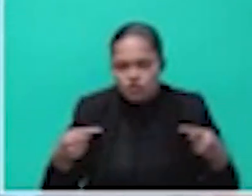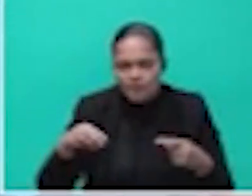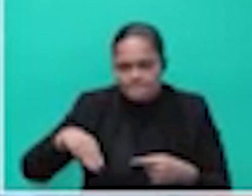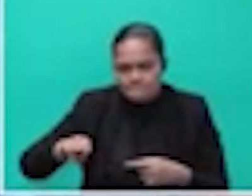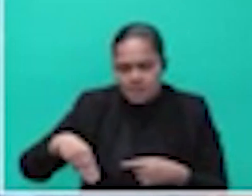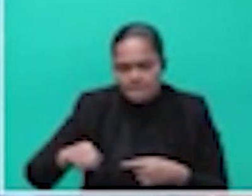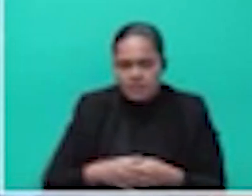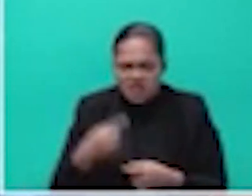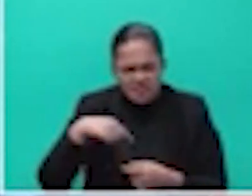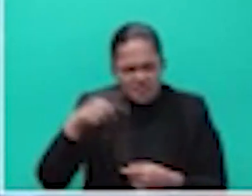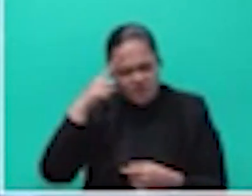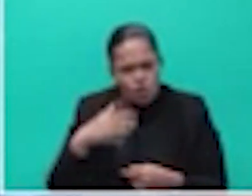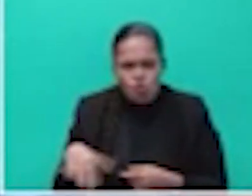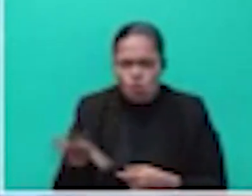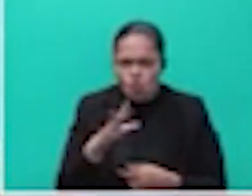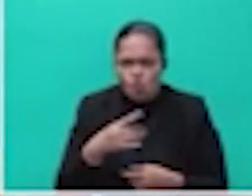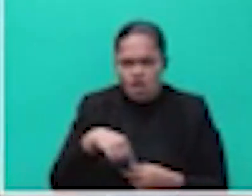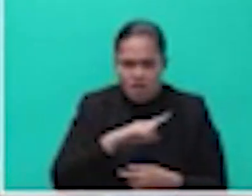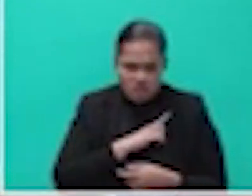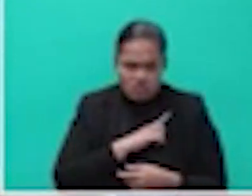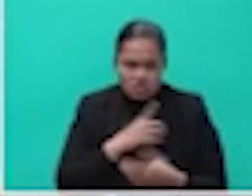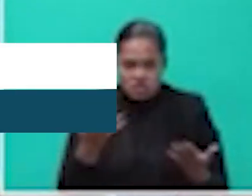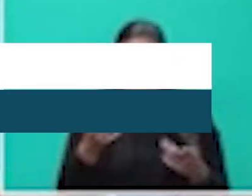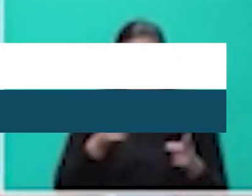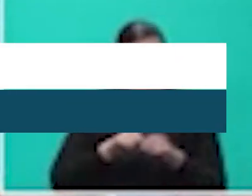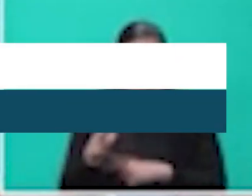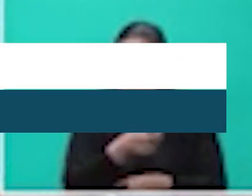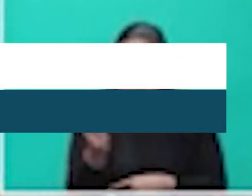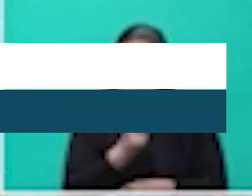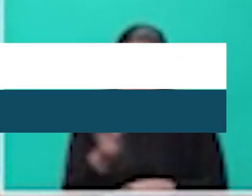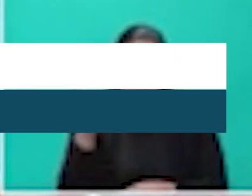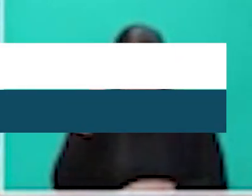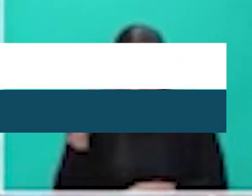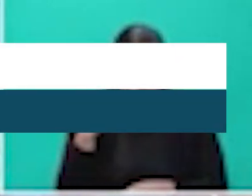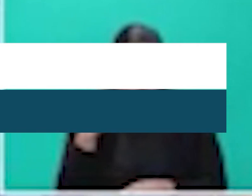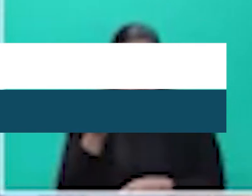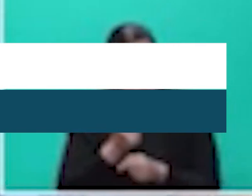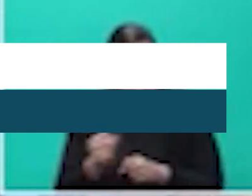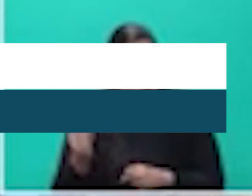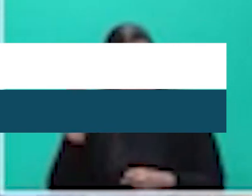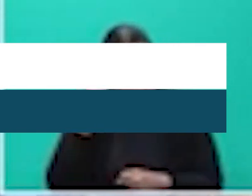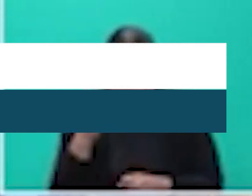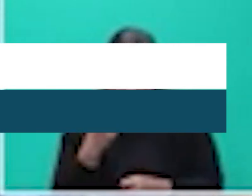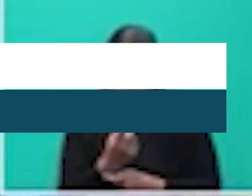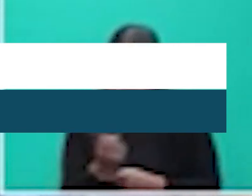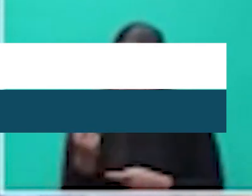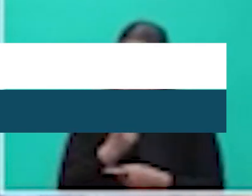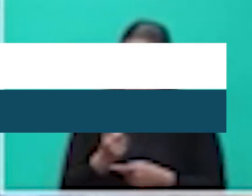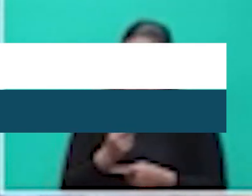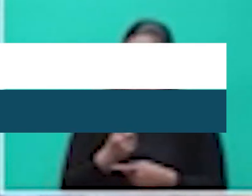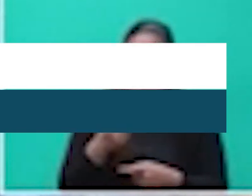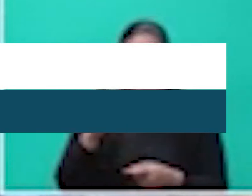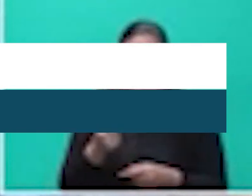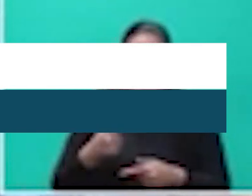I think for all of us, most of us in this house are parents and grandparents, and some may be